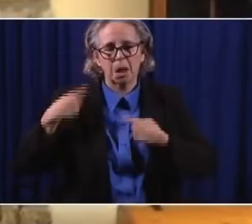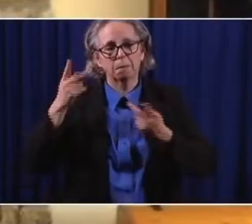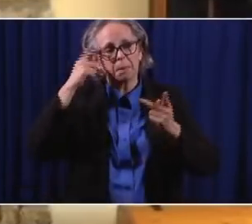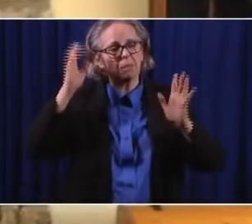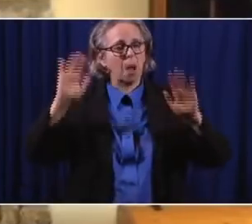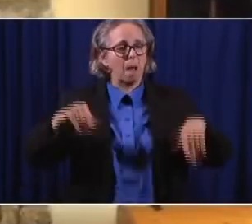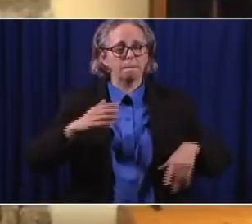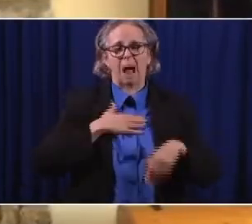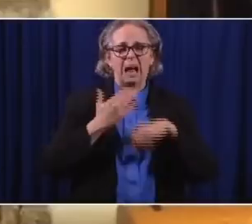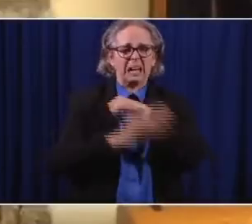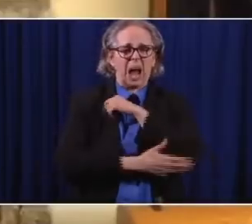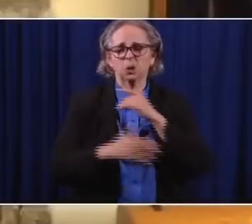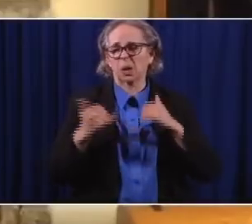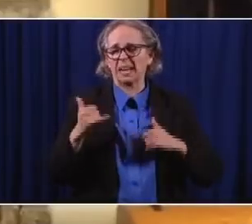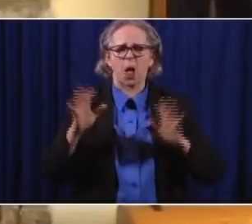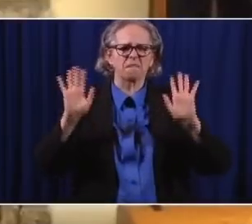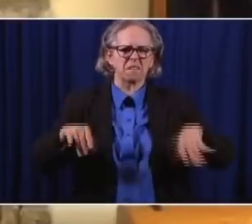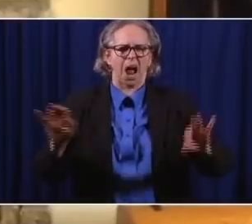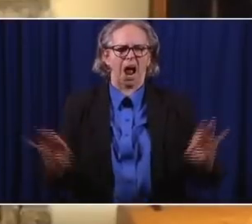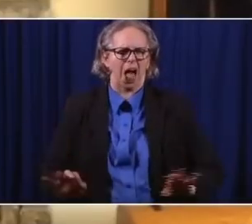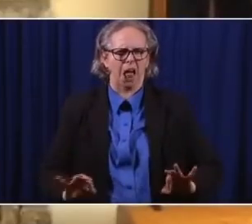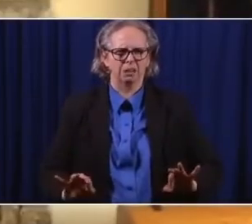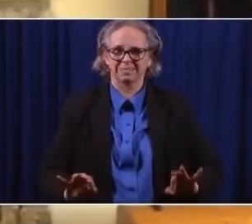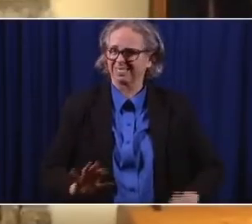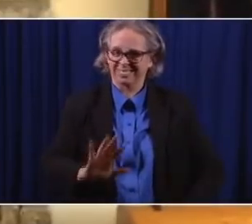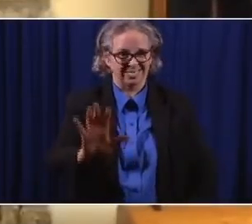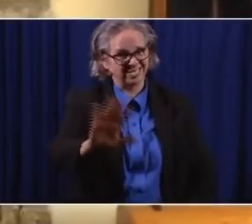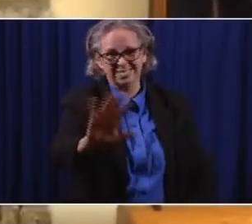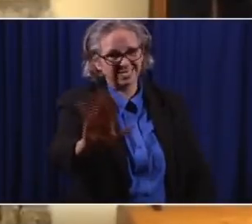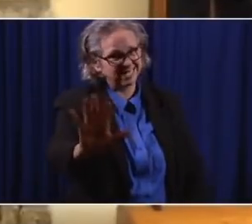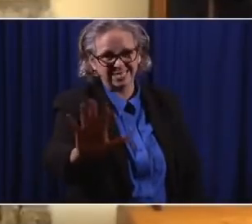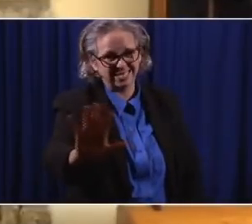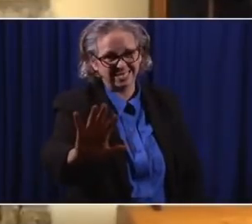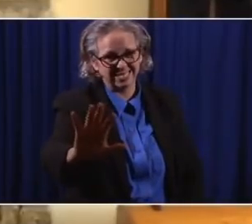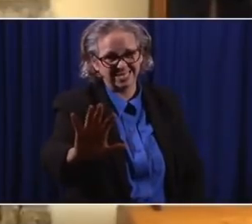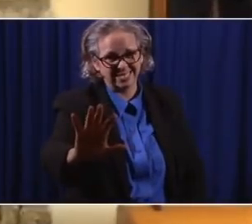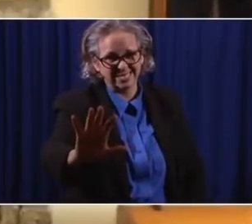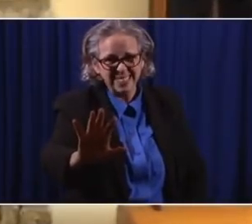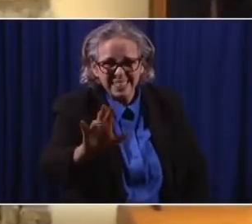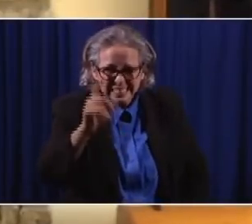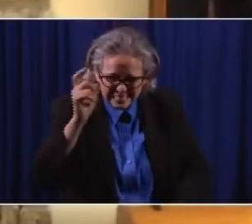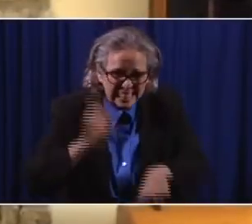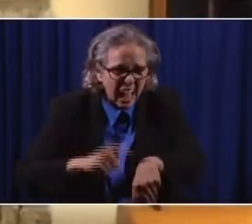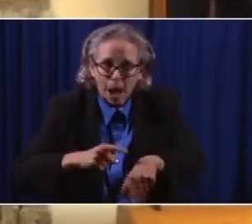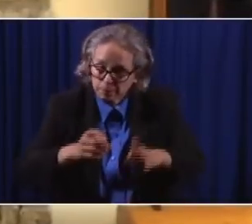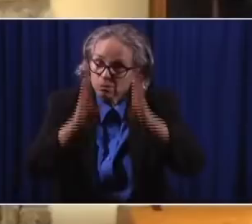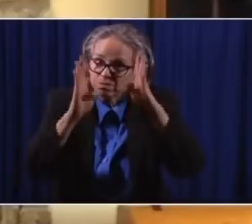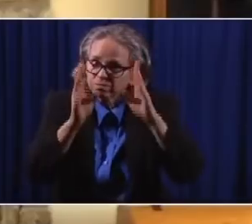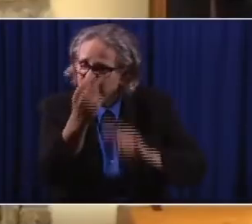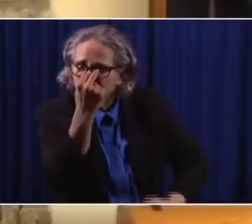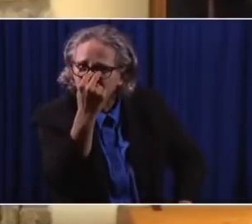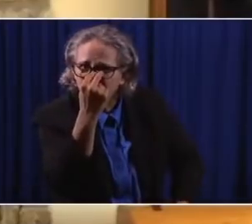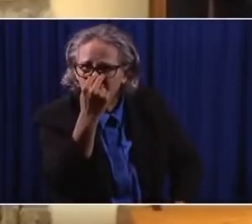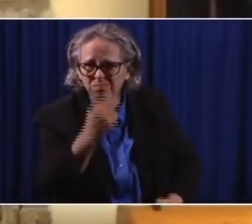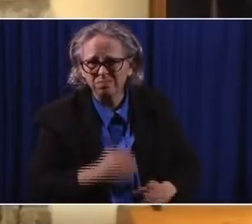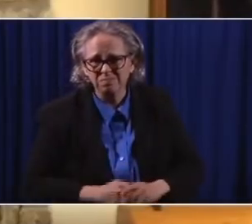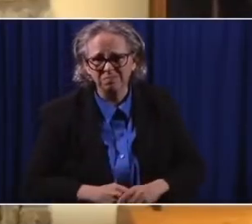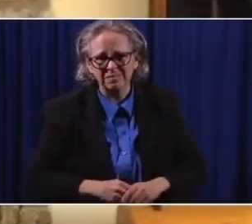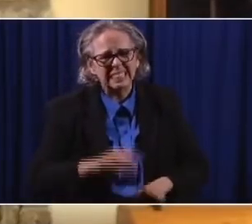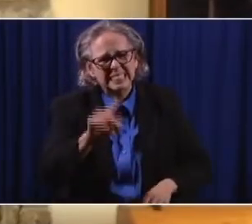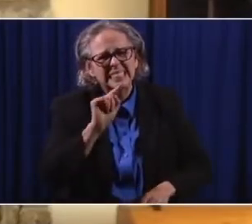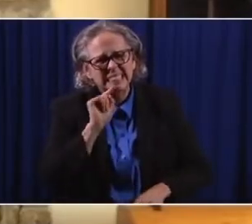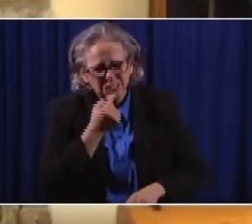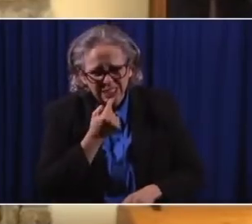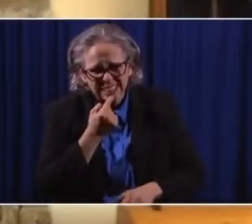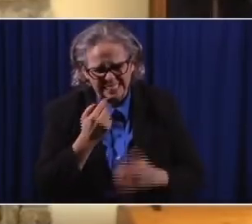don't bother me. What I'm saying today is it's time to pay attention. It is serious now. It is